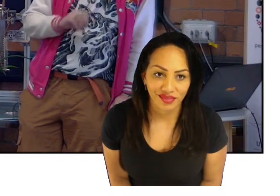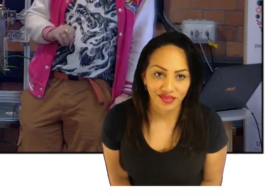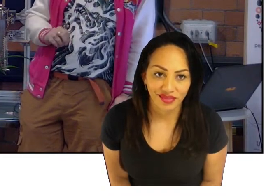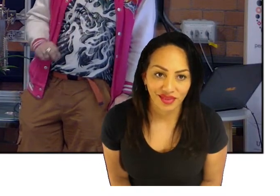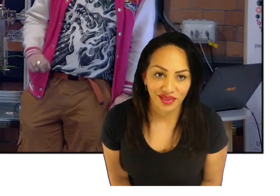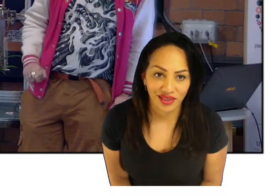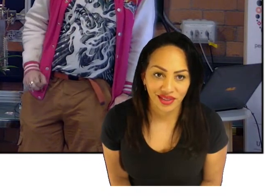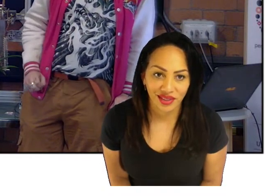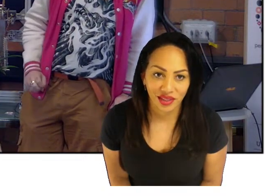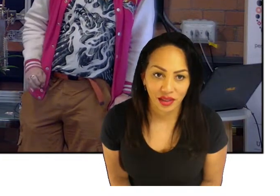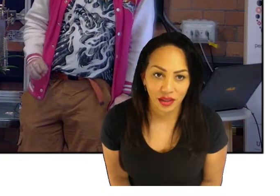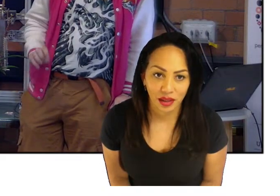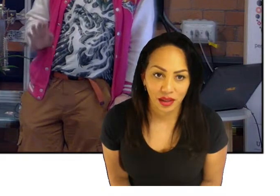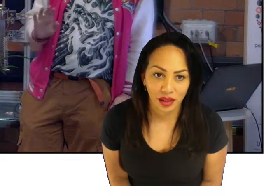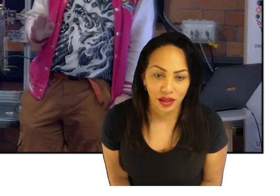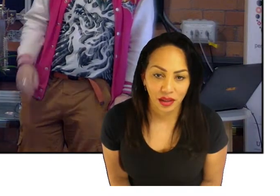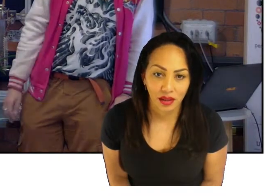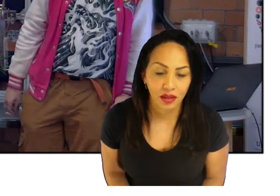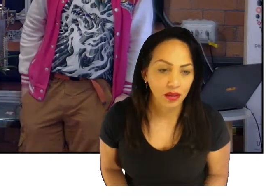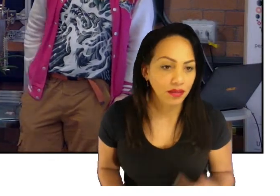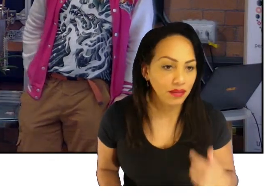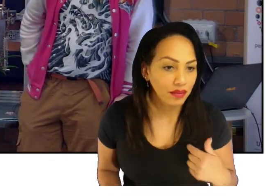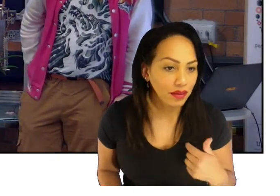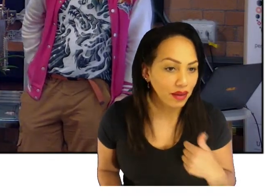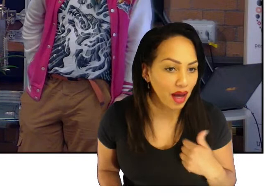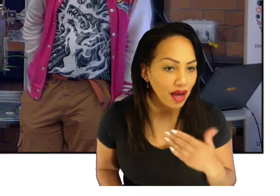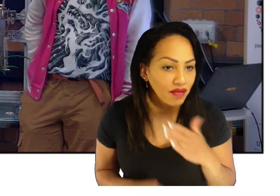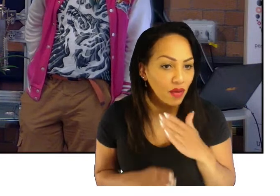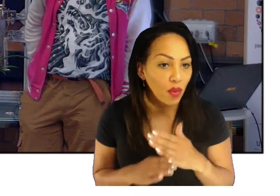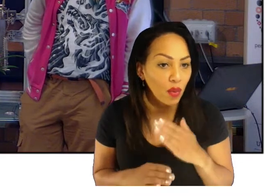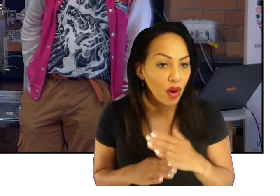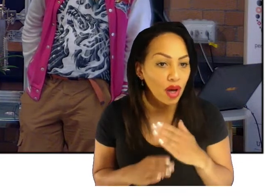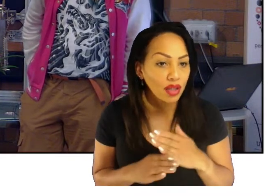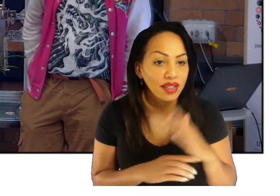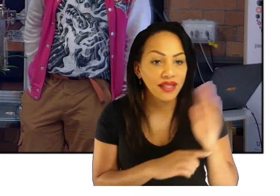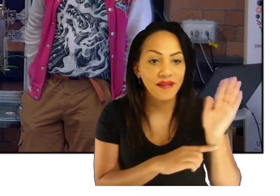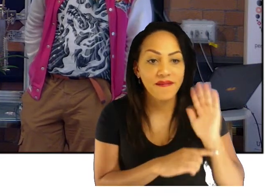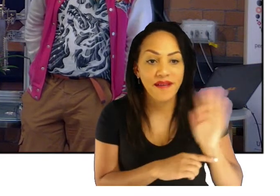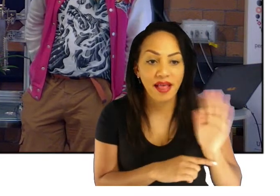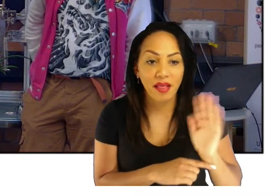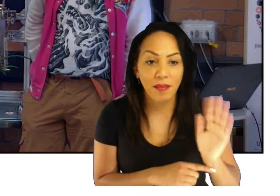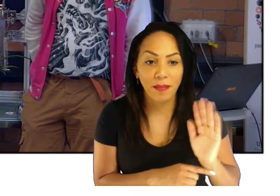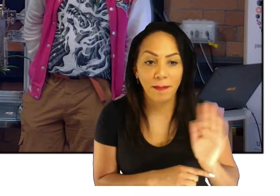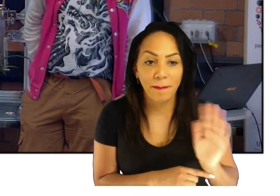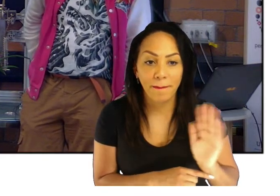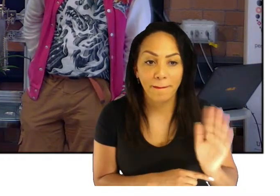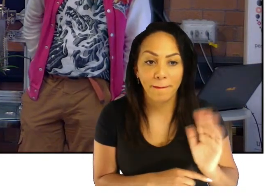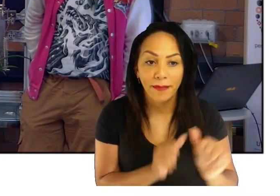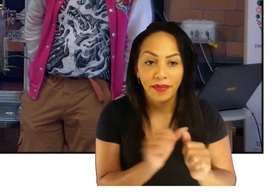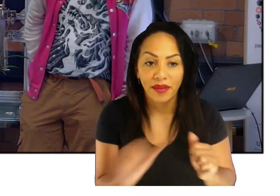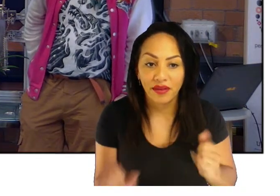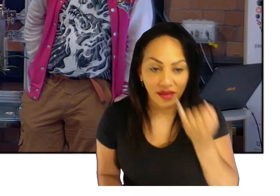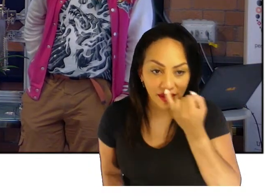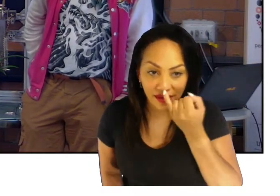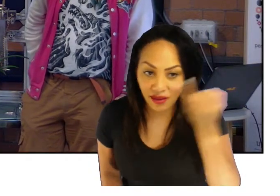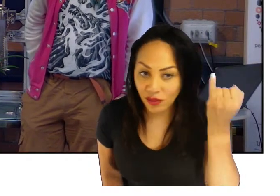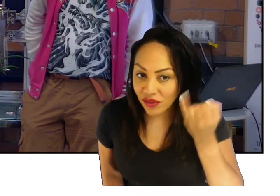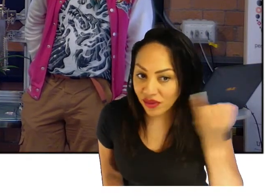Yeah. I've worked in the film industry since I was 16. Grew up around it.